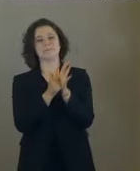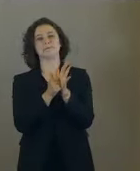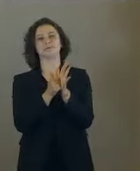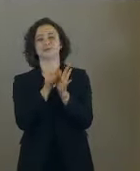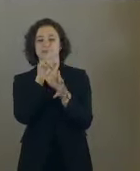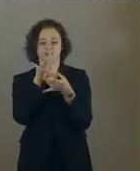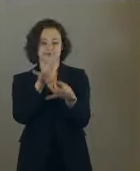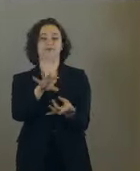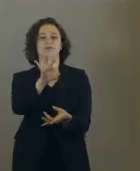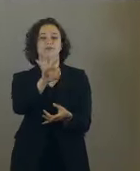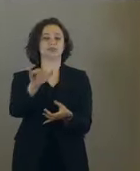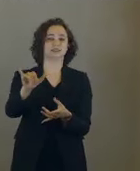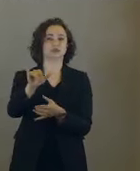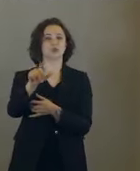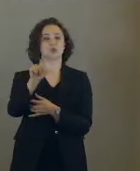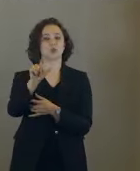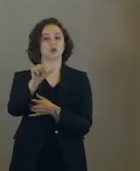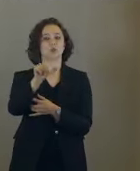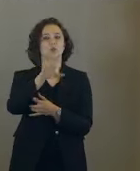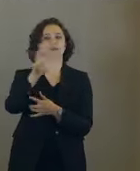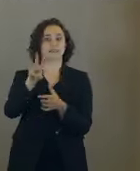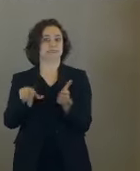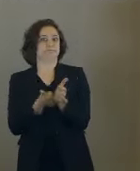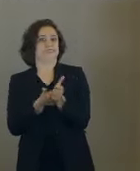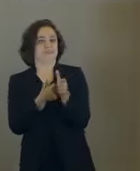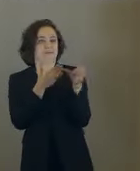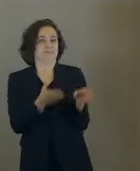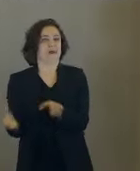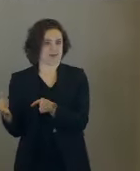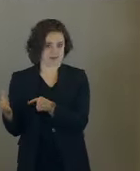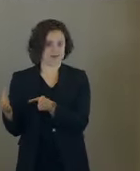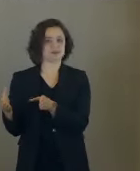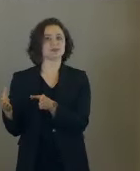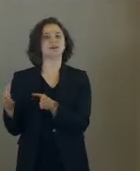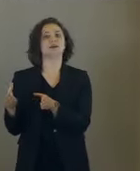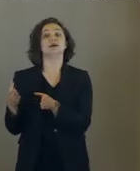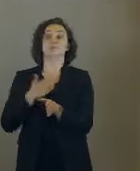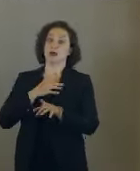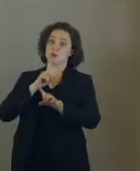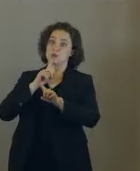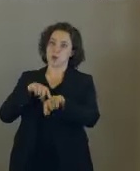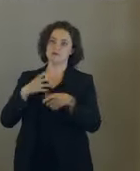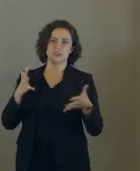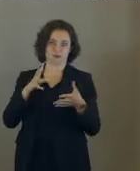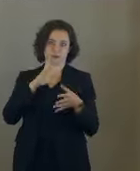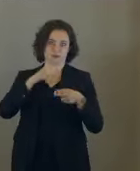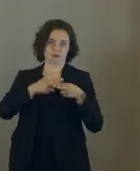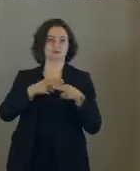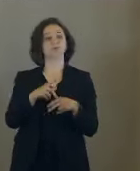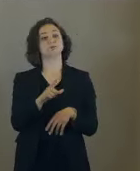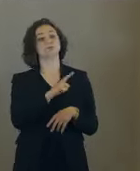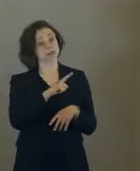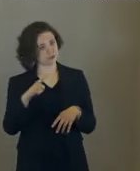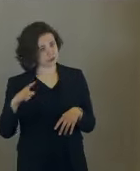year 26 contingency plan. As you know, based on my report, the legislature continues